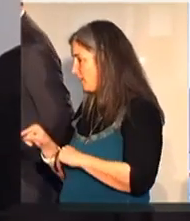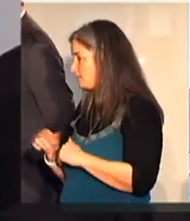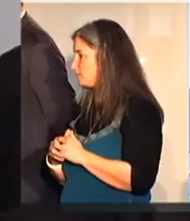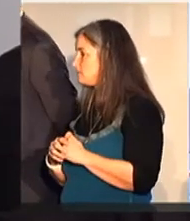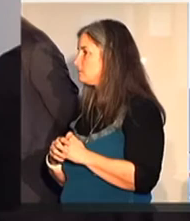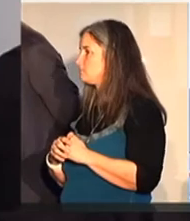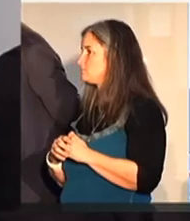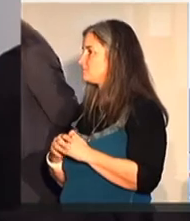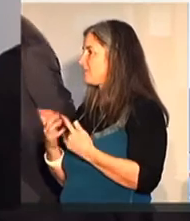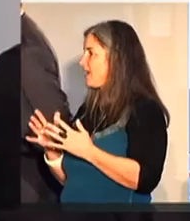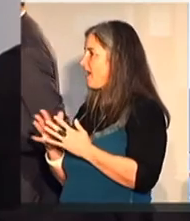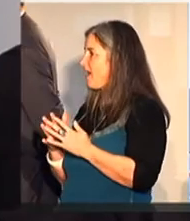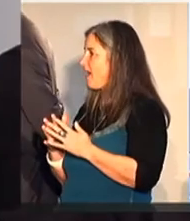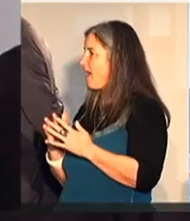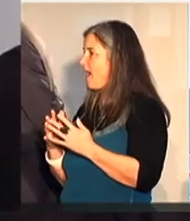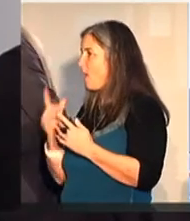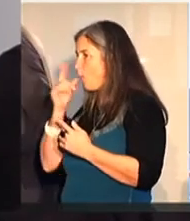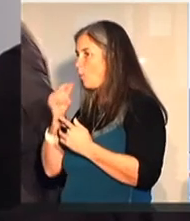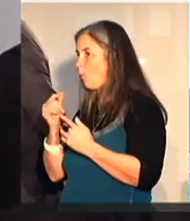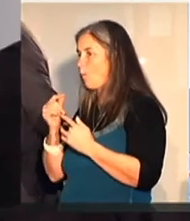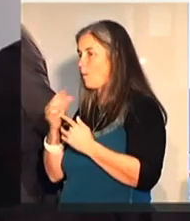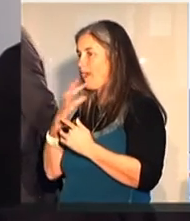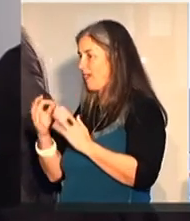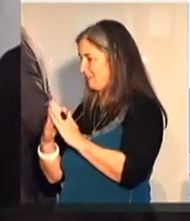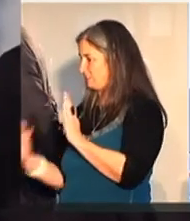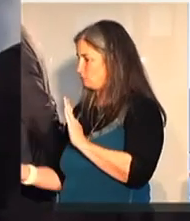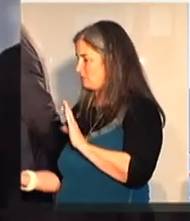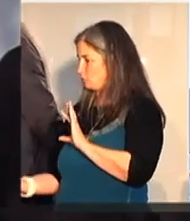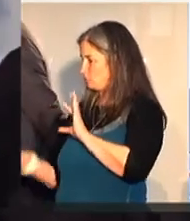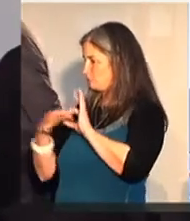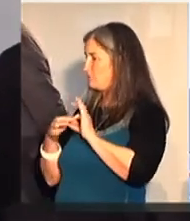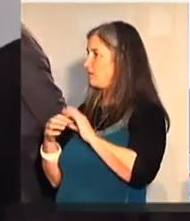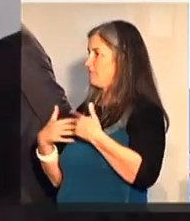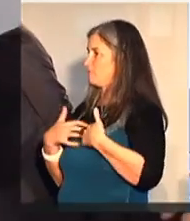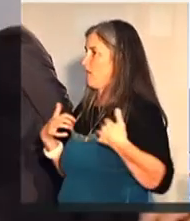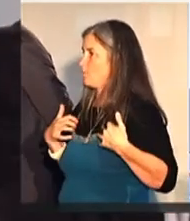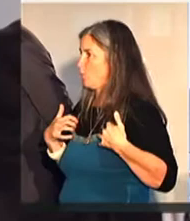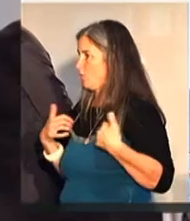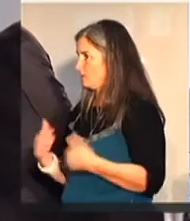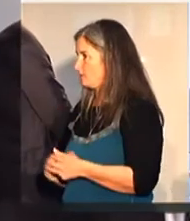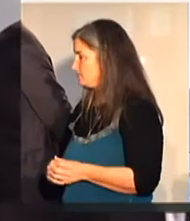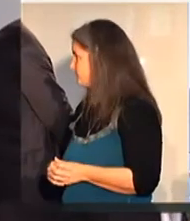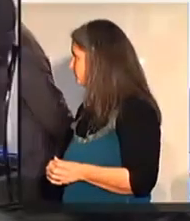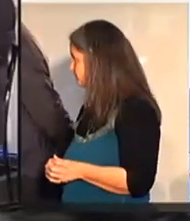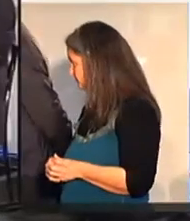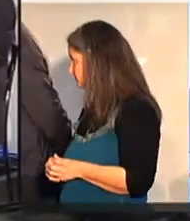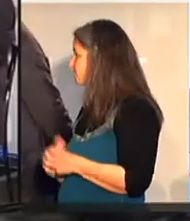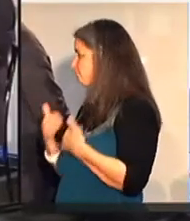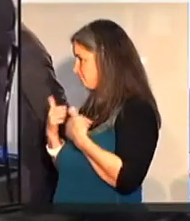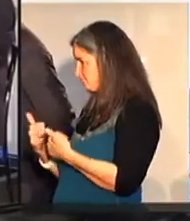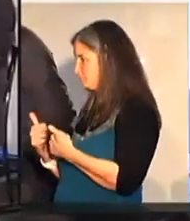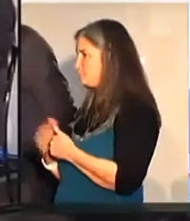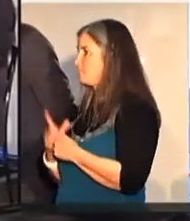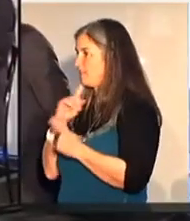to what degree could we also get industry to sign up to the same framework? Sure. Mm-hmm. Okay, and I think that's